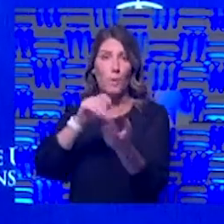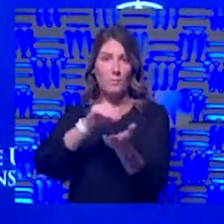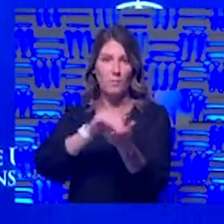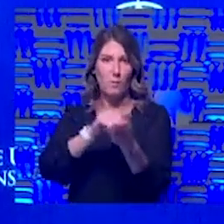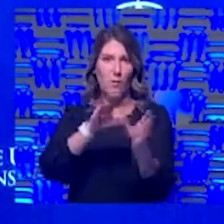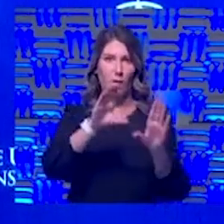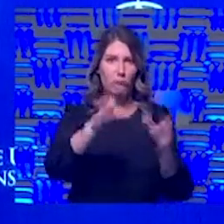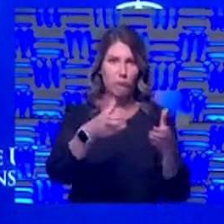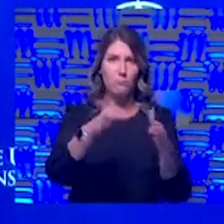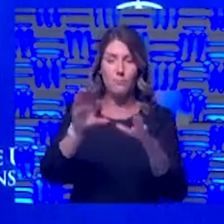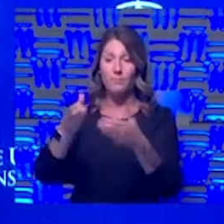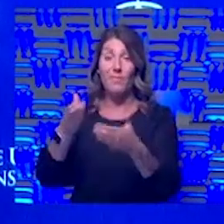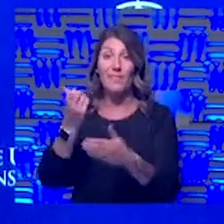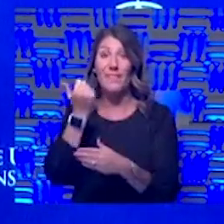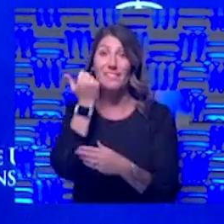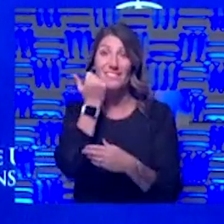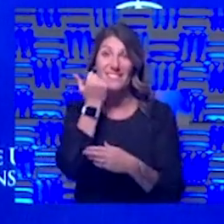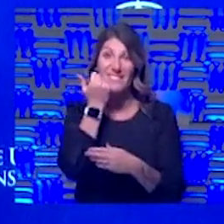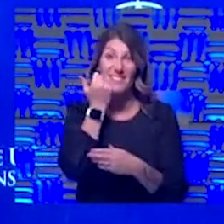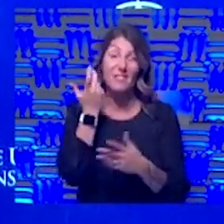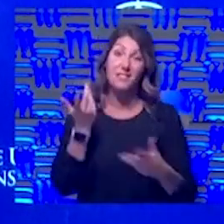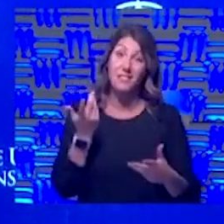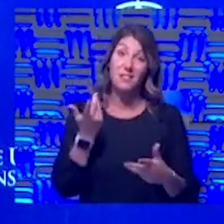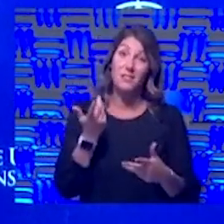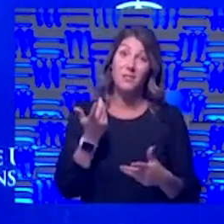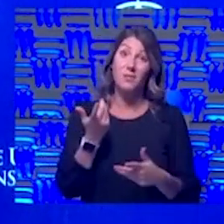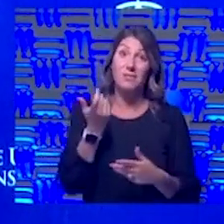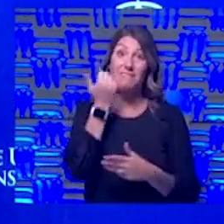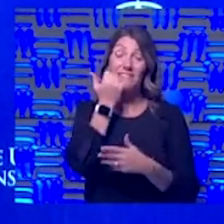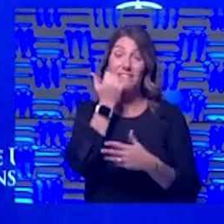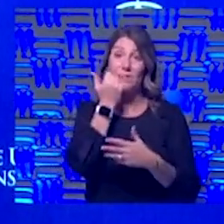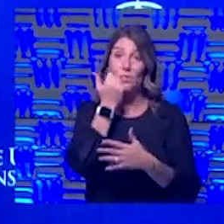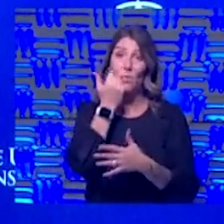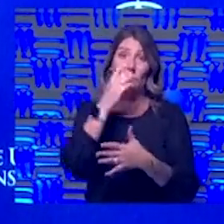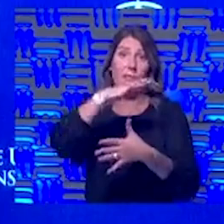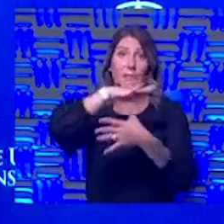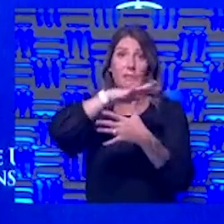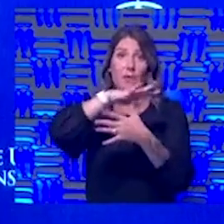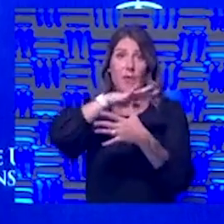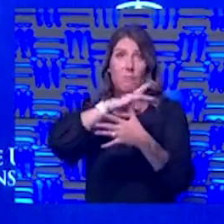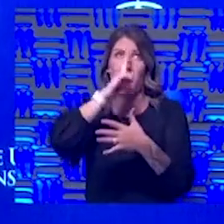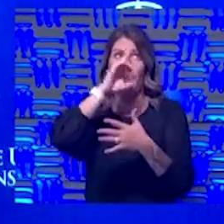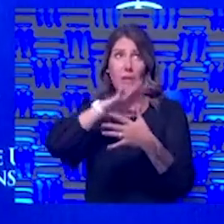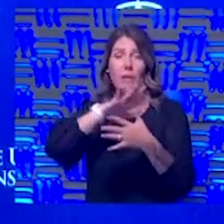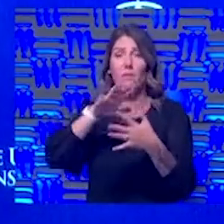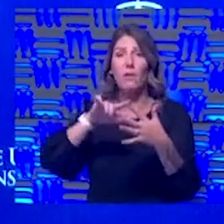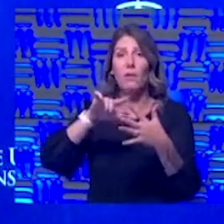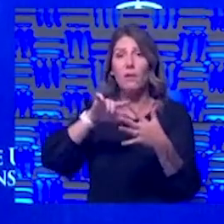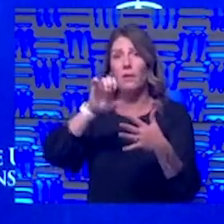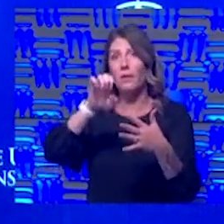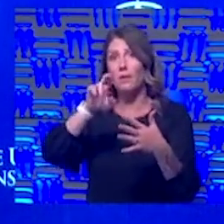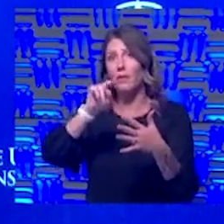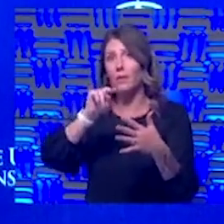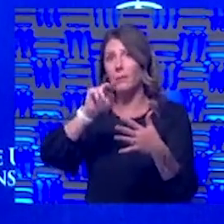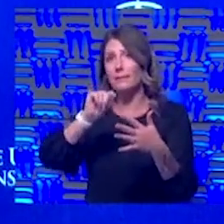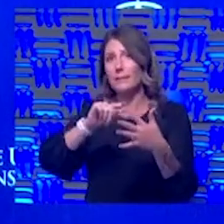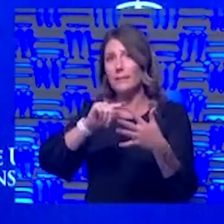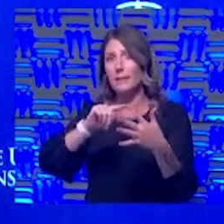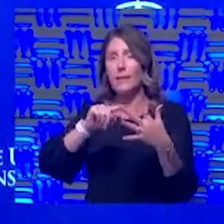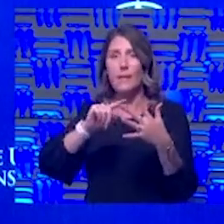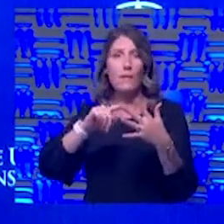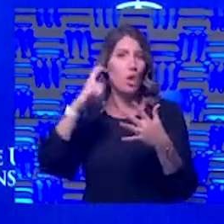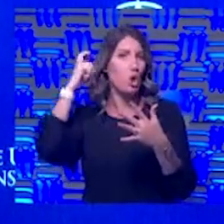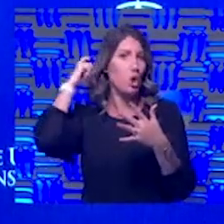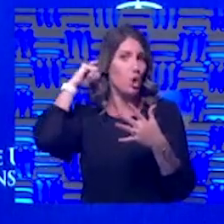standpoint, dentists are, or medical staff, provider standpoint, dentists are number one. I believe that ENT was number two and neurosurgeons are number three. And it's all